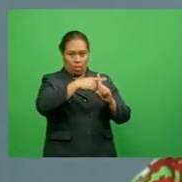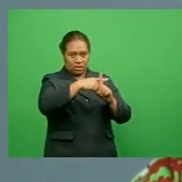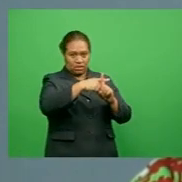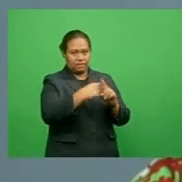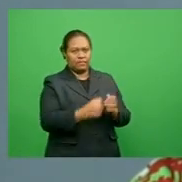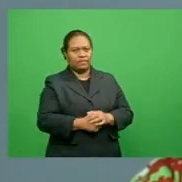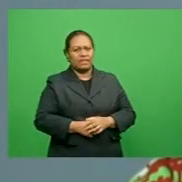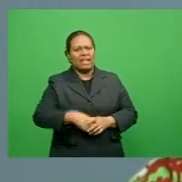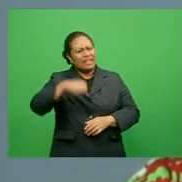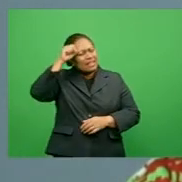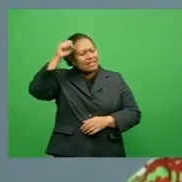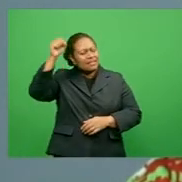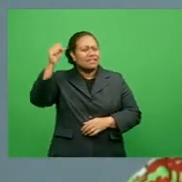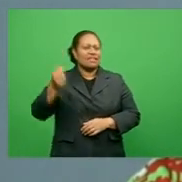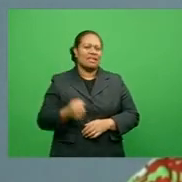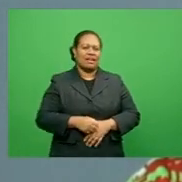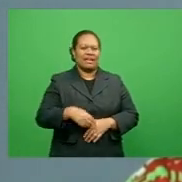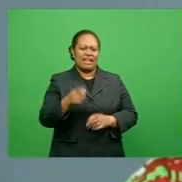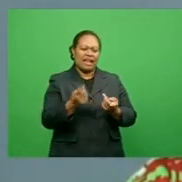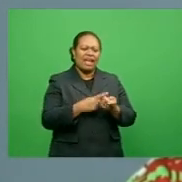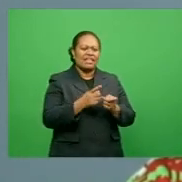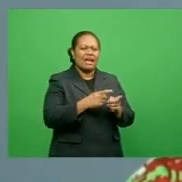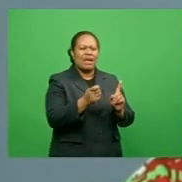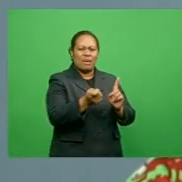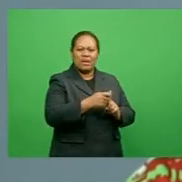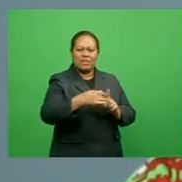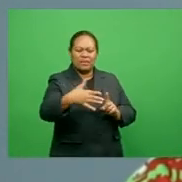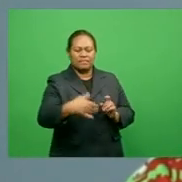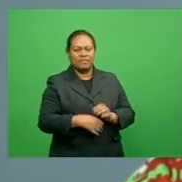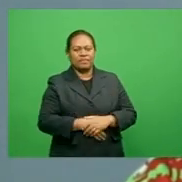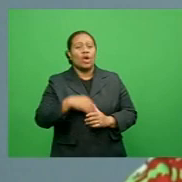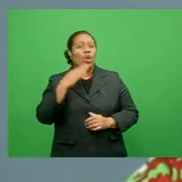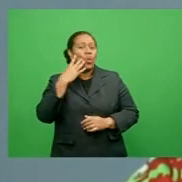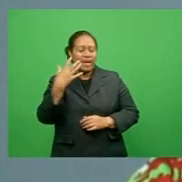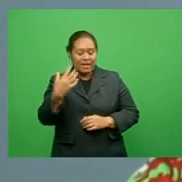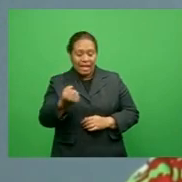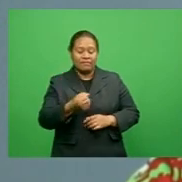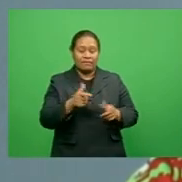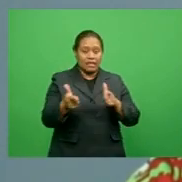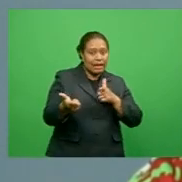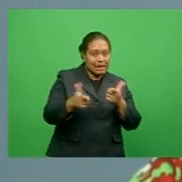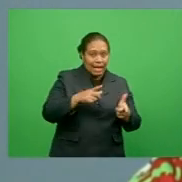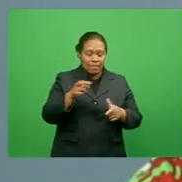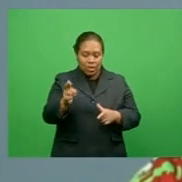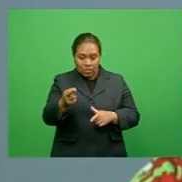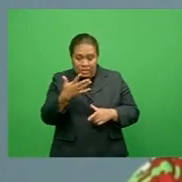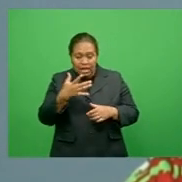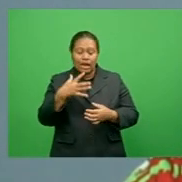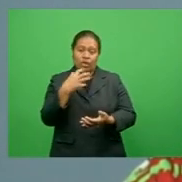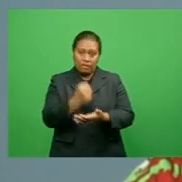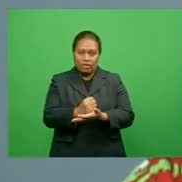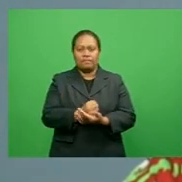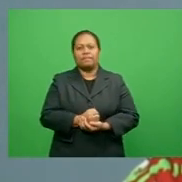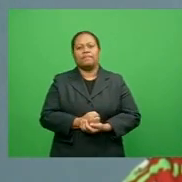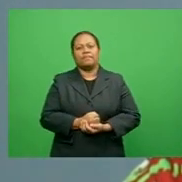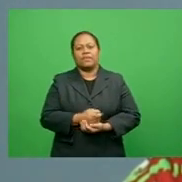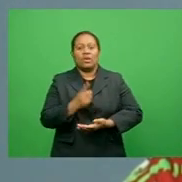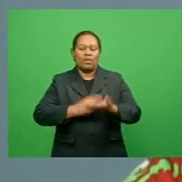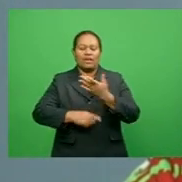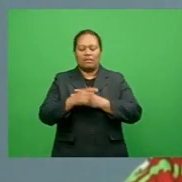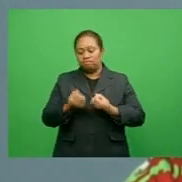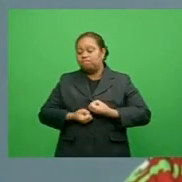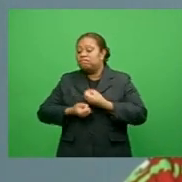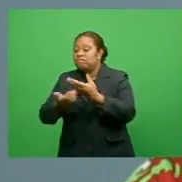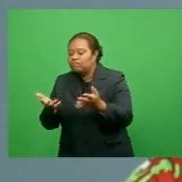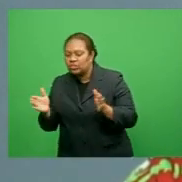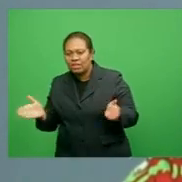the senior and premier inclusive, but we will, once we get the lab results and all confirmed, then it will be writing to the districts and the